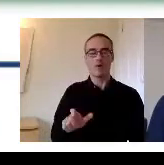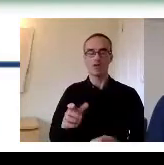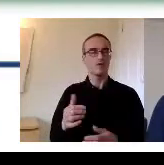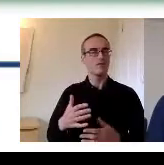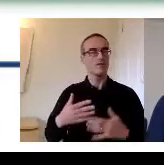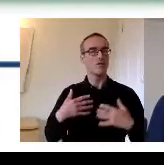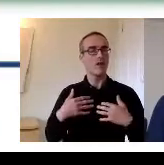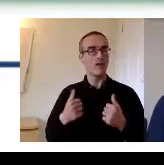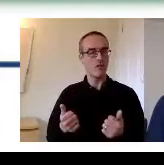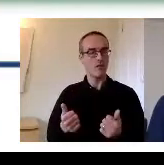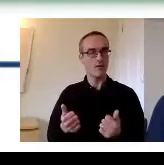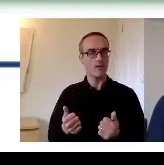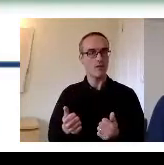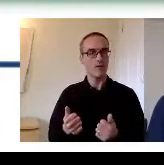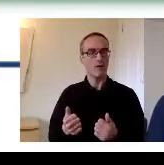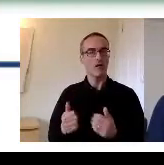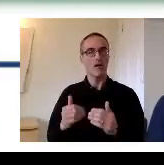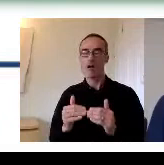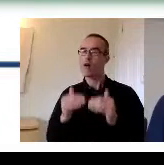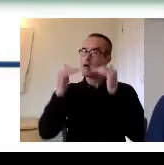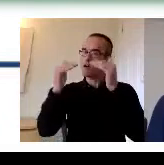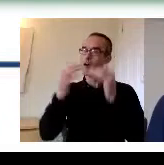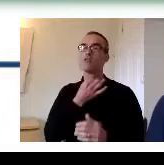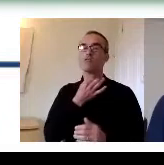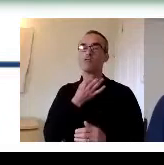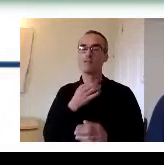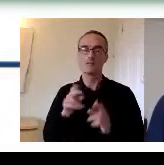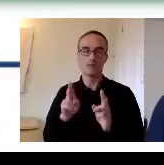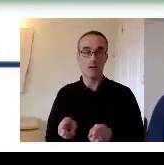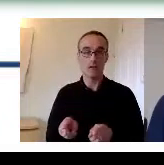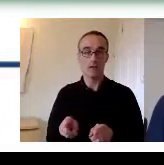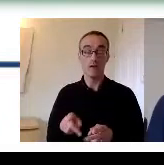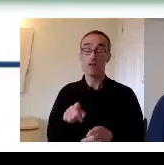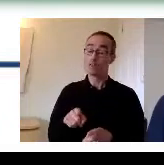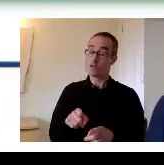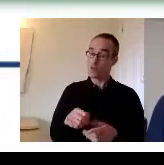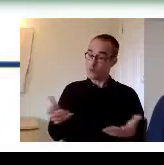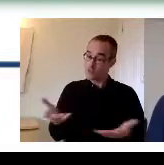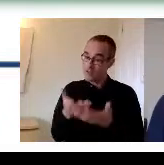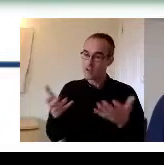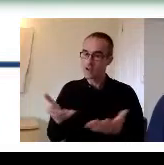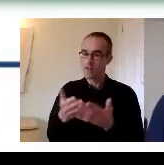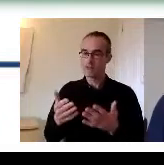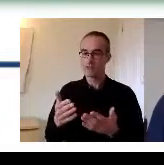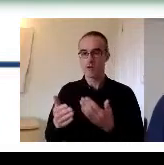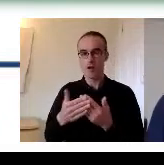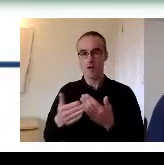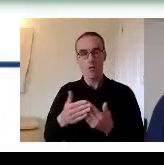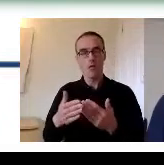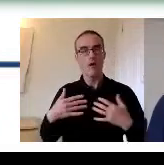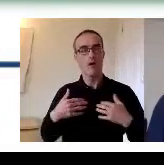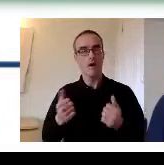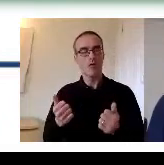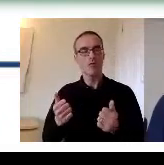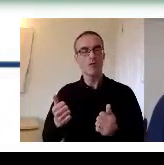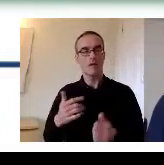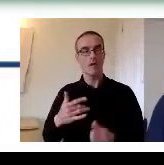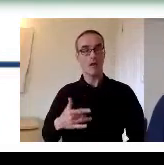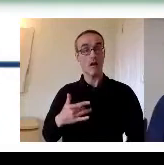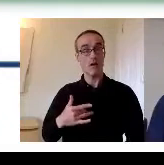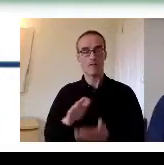them are actually reversible or preventable from a healthy and active lifestyle. So what we did is we